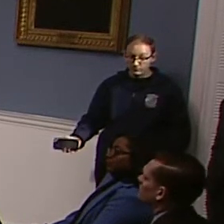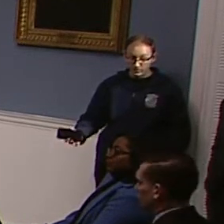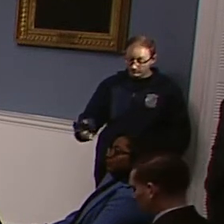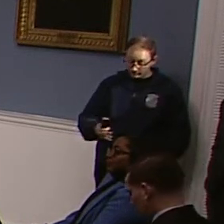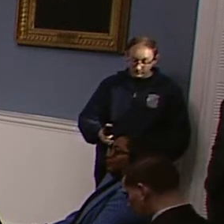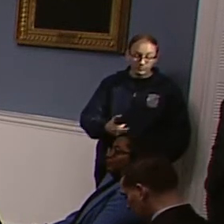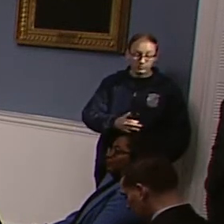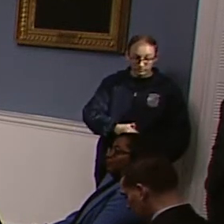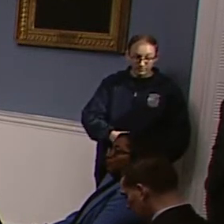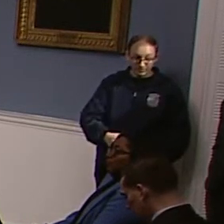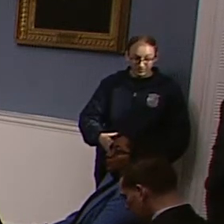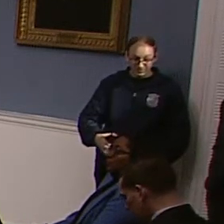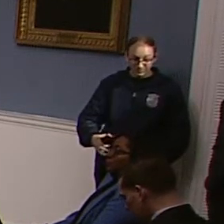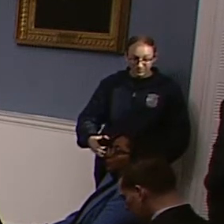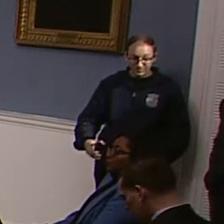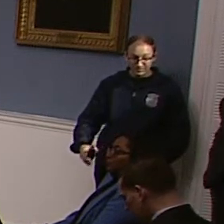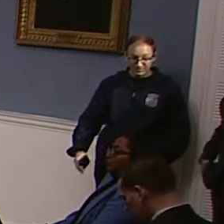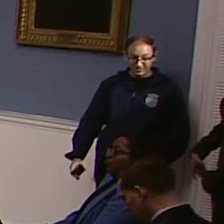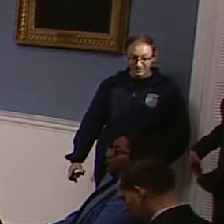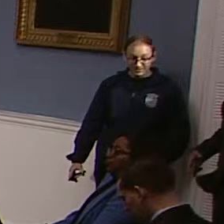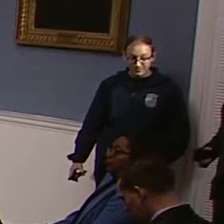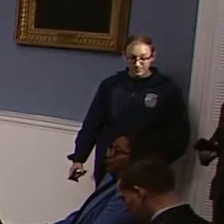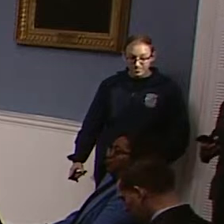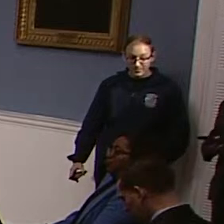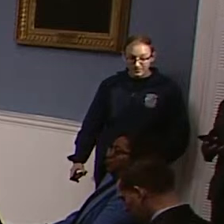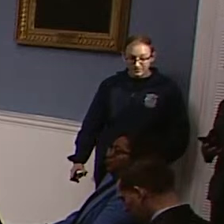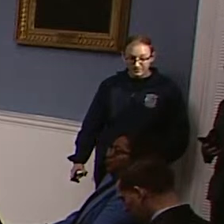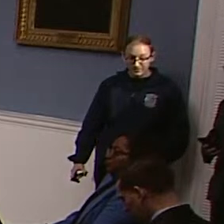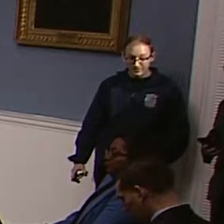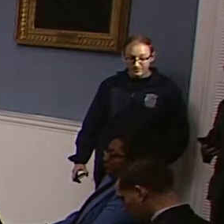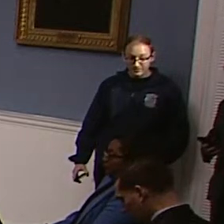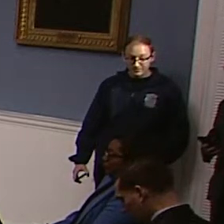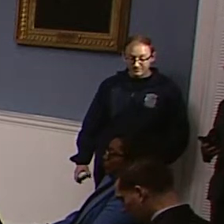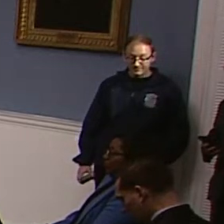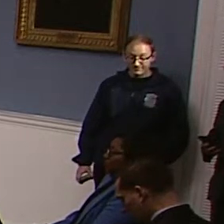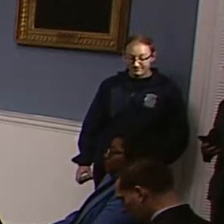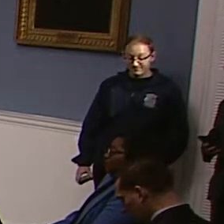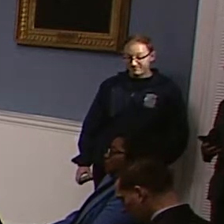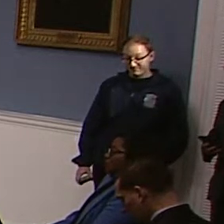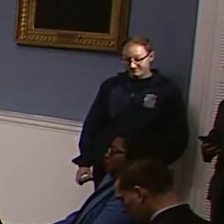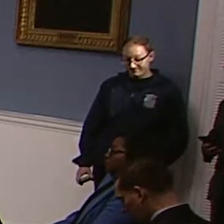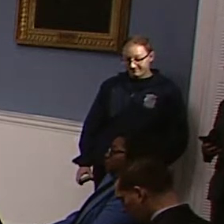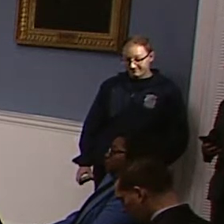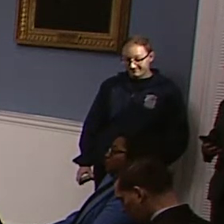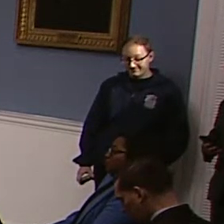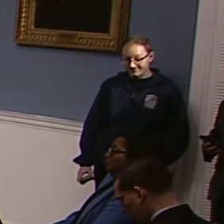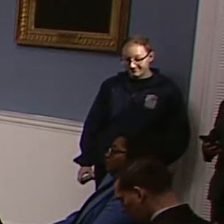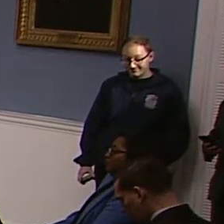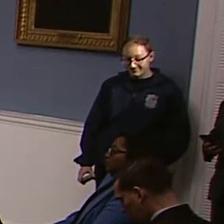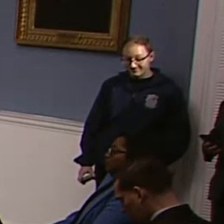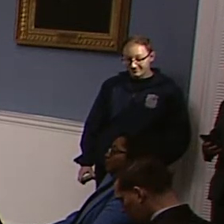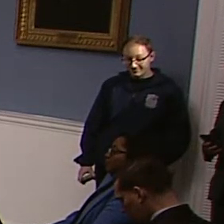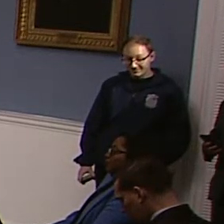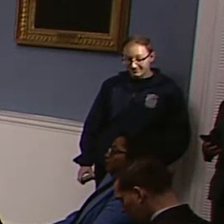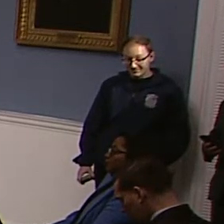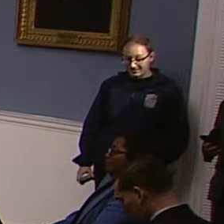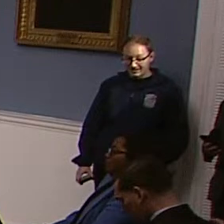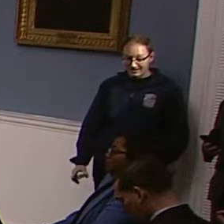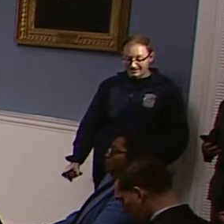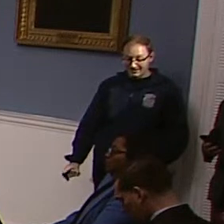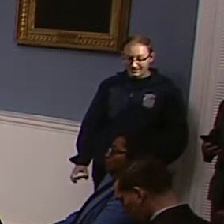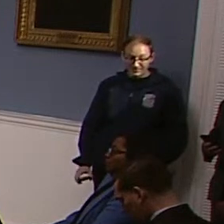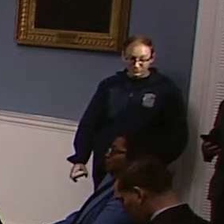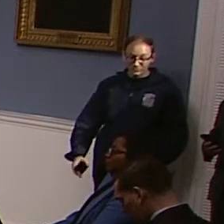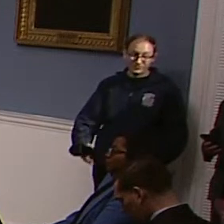but if you have something separate, we'll talk about it later. The neighborhood police units that you guys implemented, okay, that's apparently on